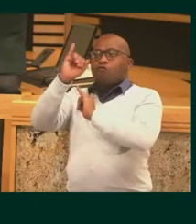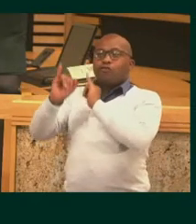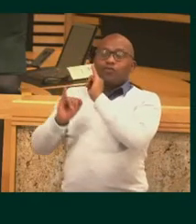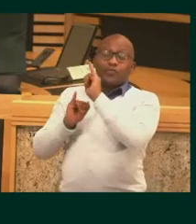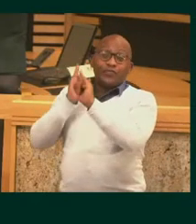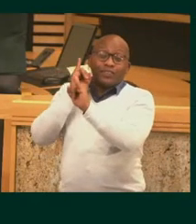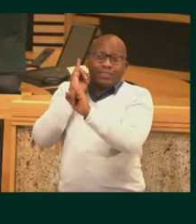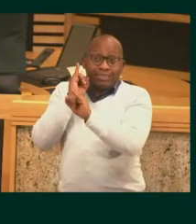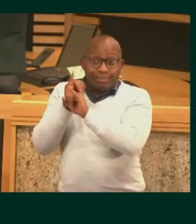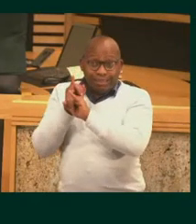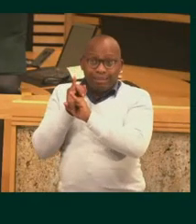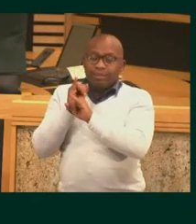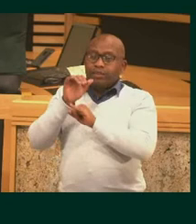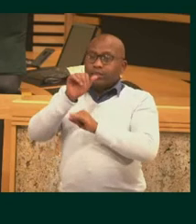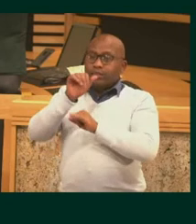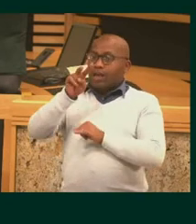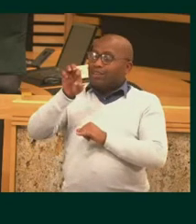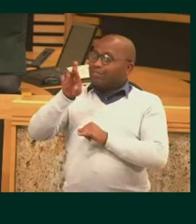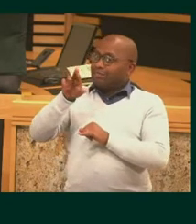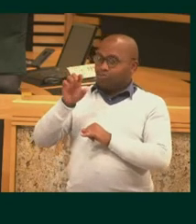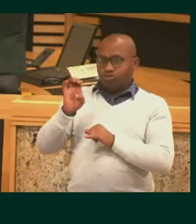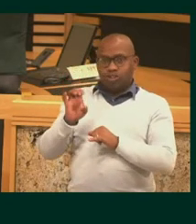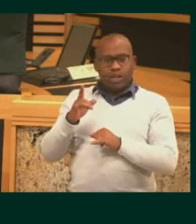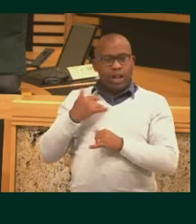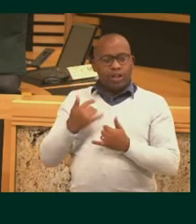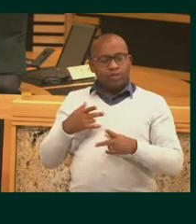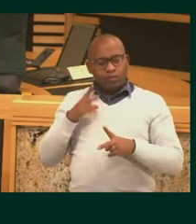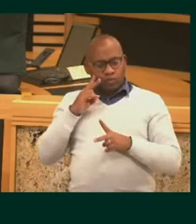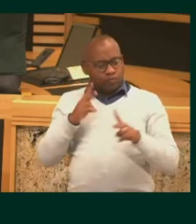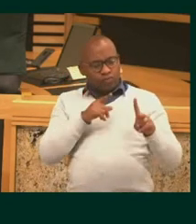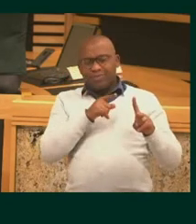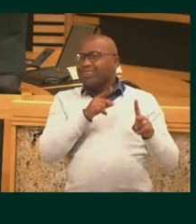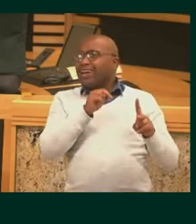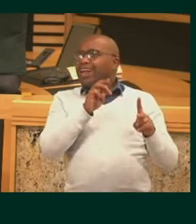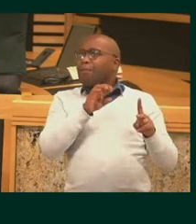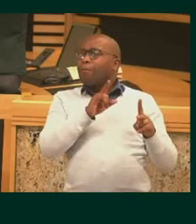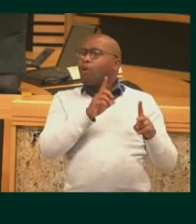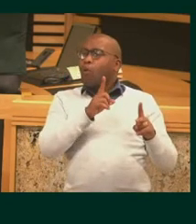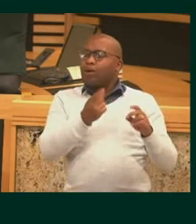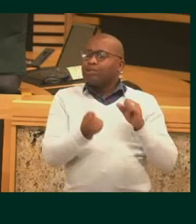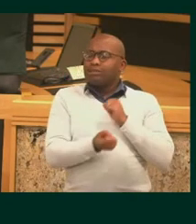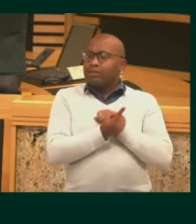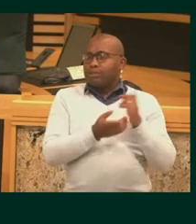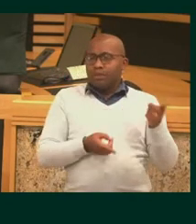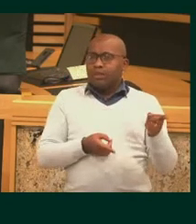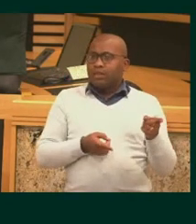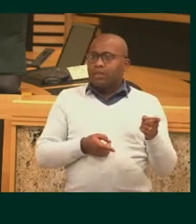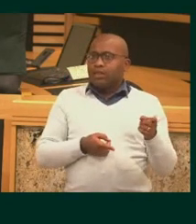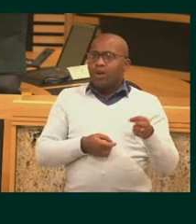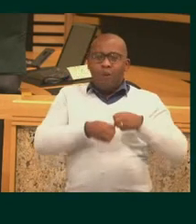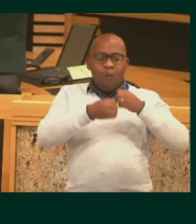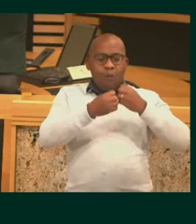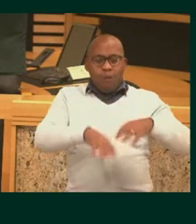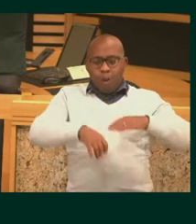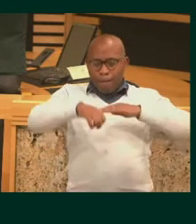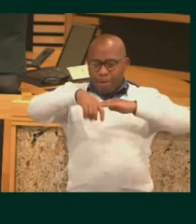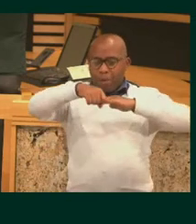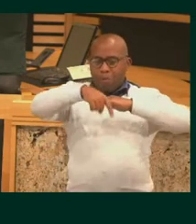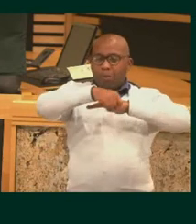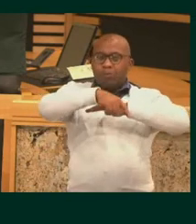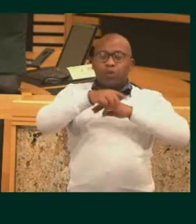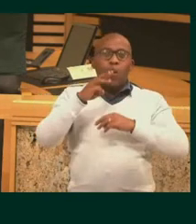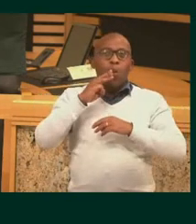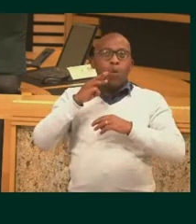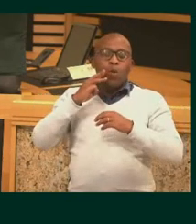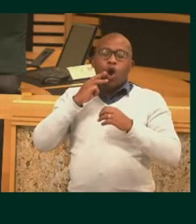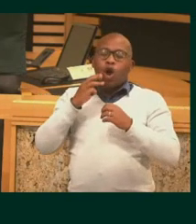average and what we are trying to work on honorable speaker is to work on the water leaks and we have